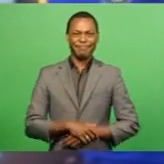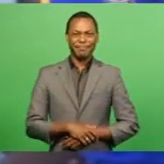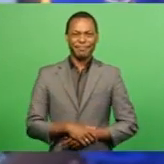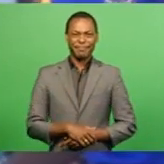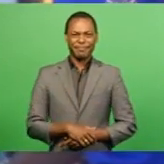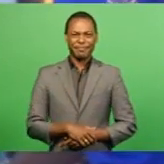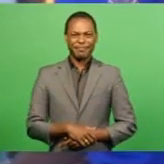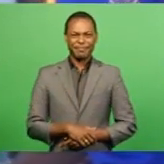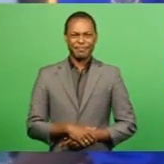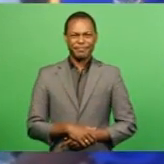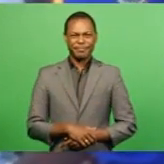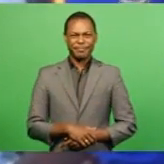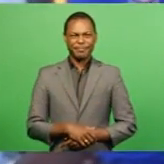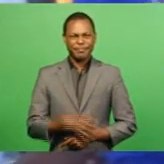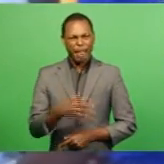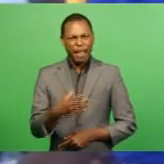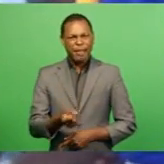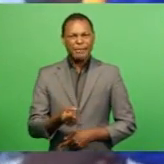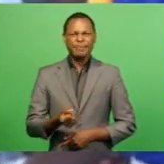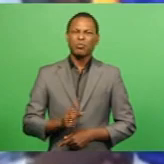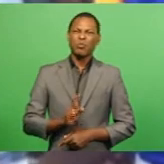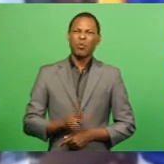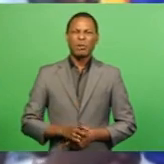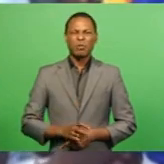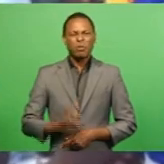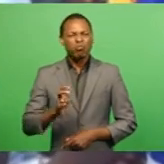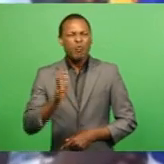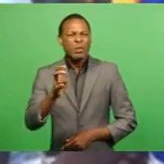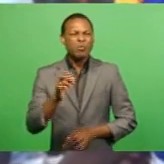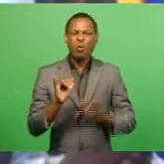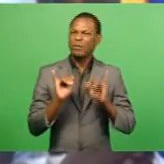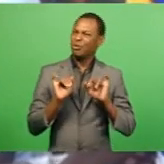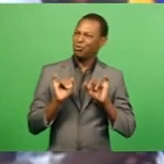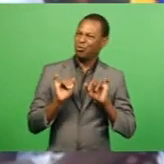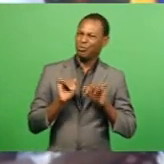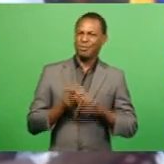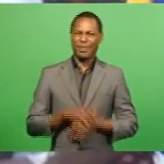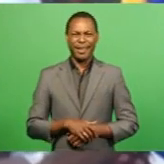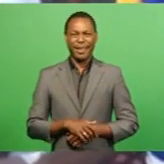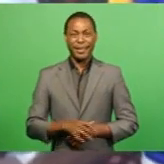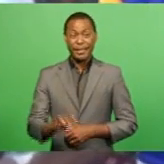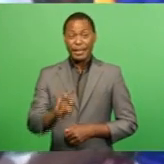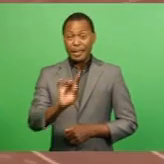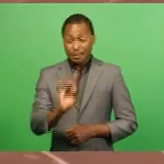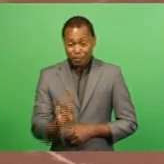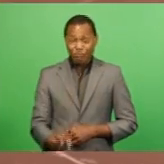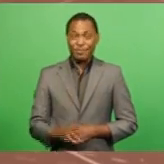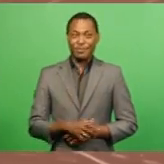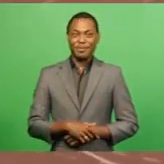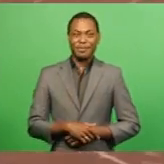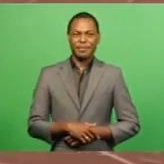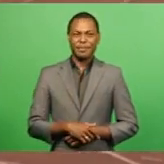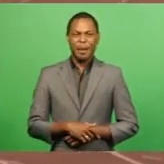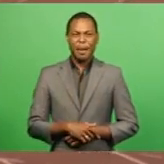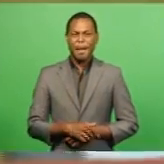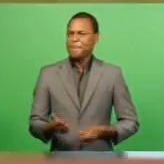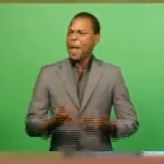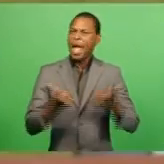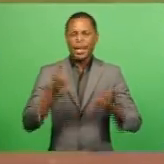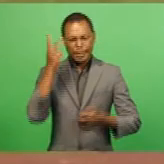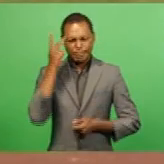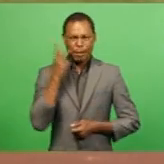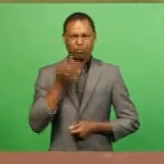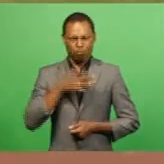We were facing transportation issues before coming here today. A lot of parents from the village wanted to come and support their